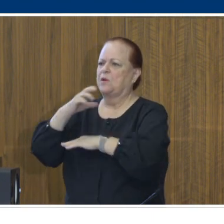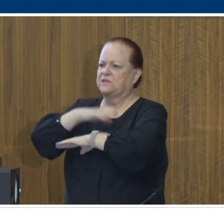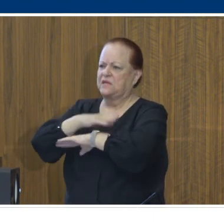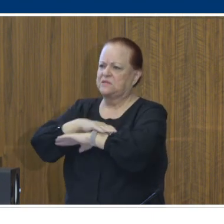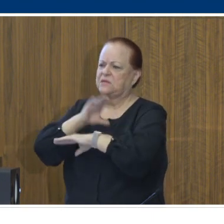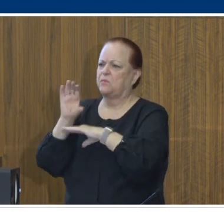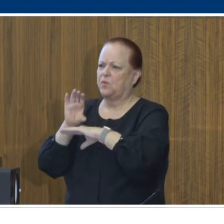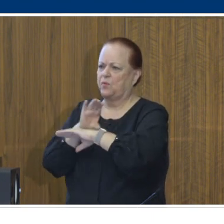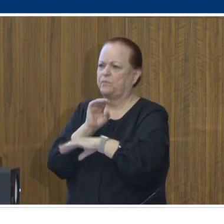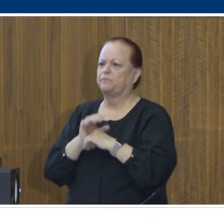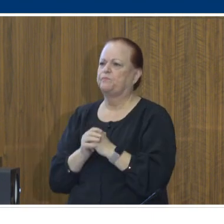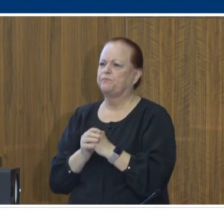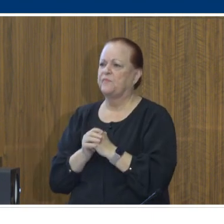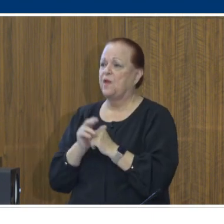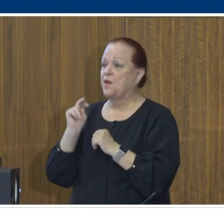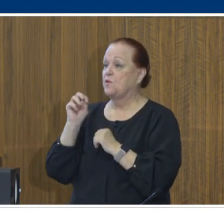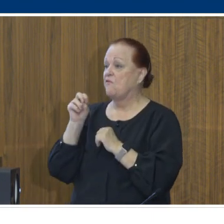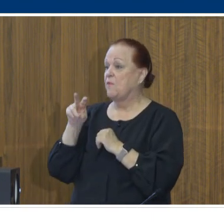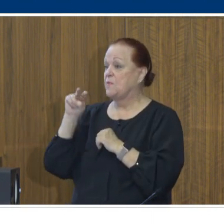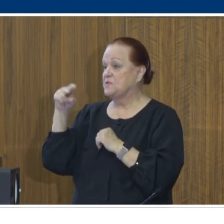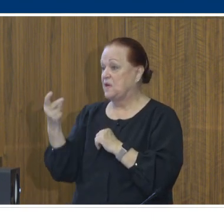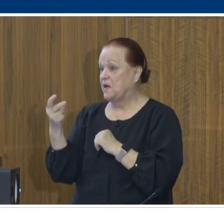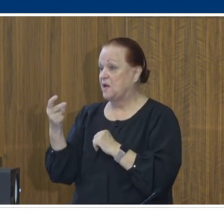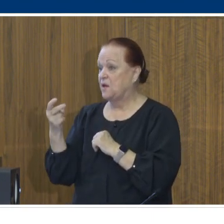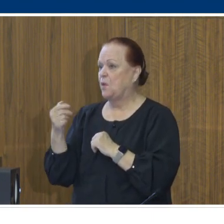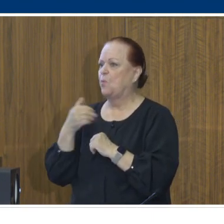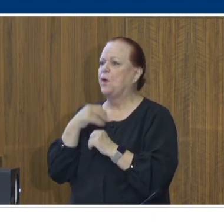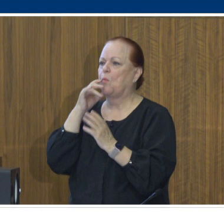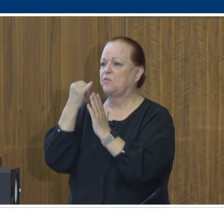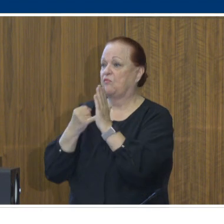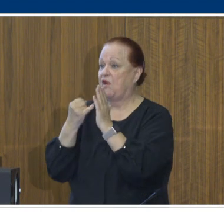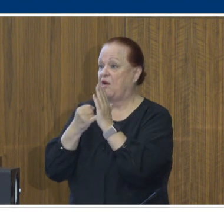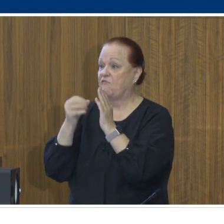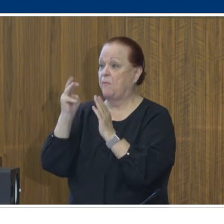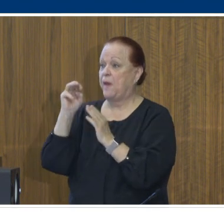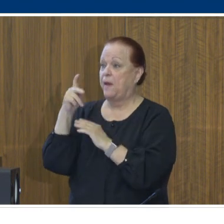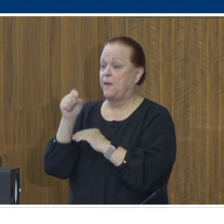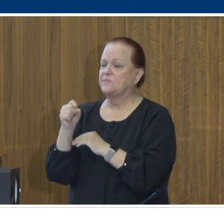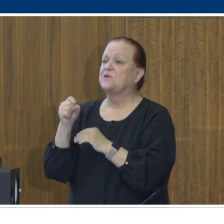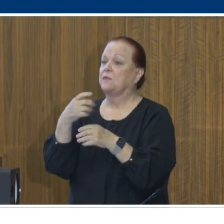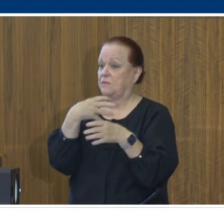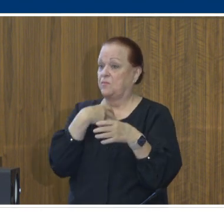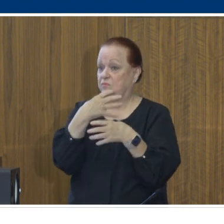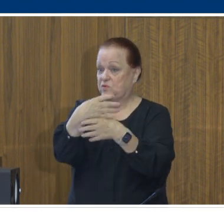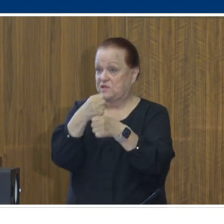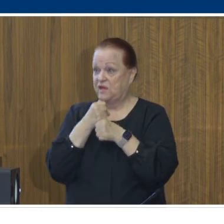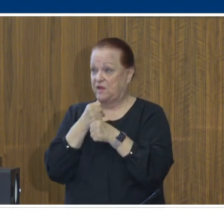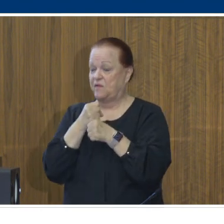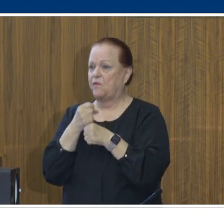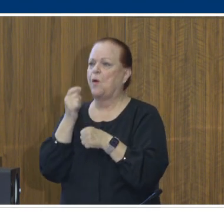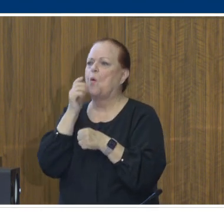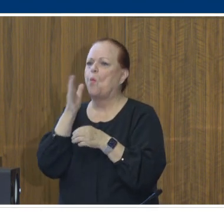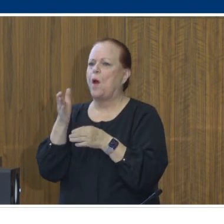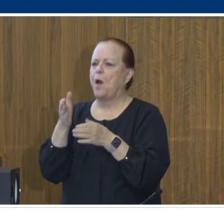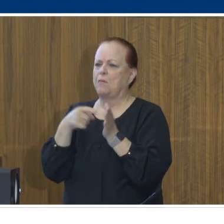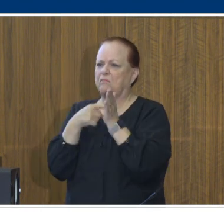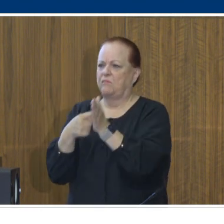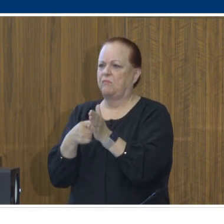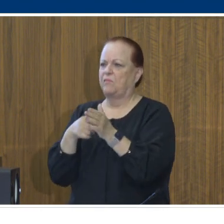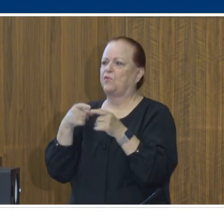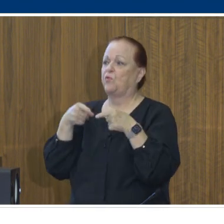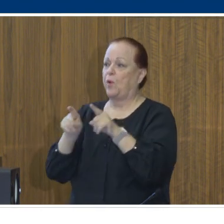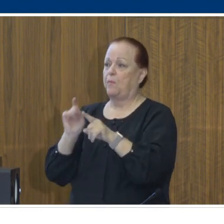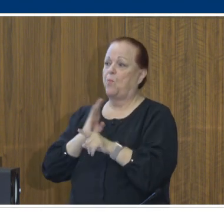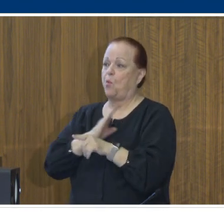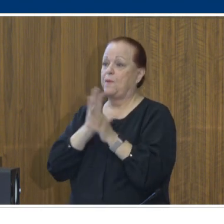Then on November 2nd, the draft maps that have been received will be presented at a public hearing at a board meeting at a